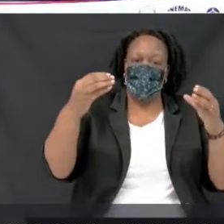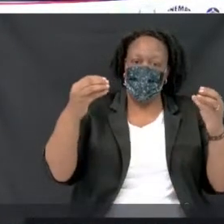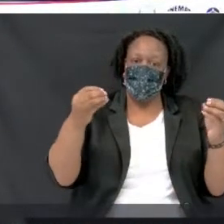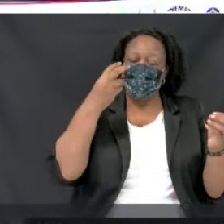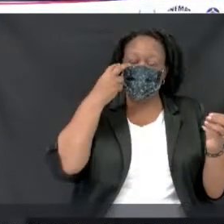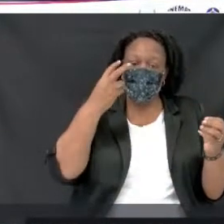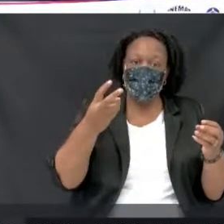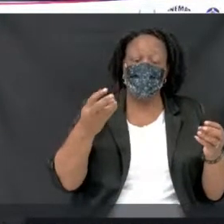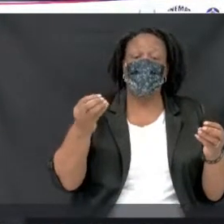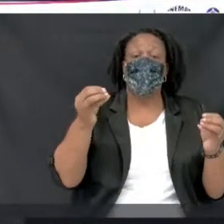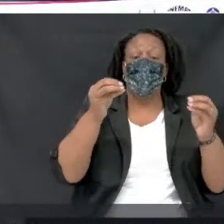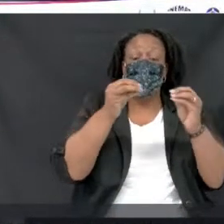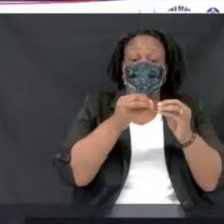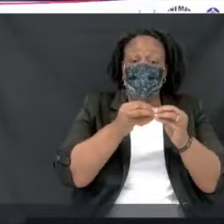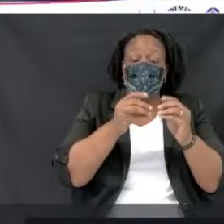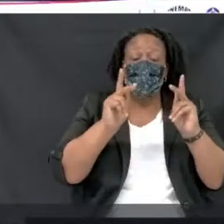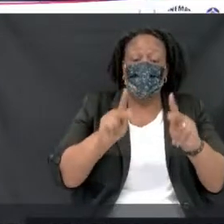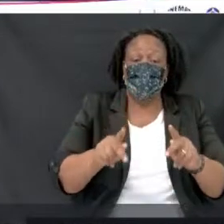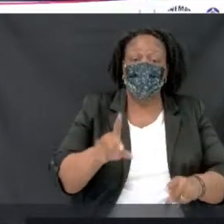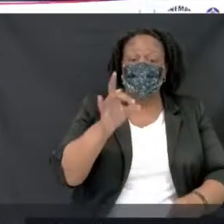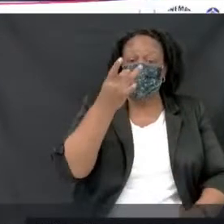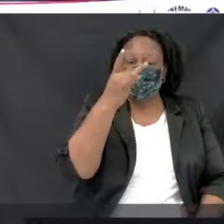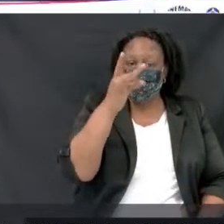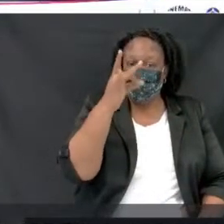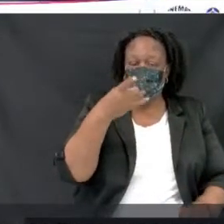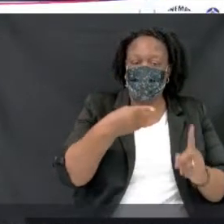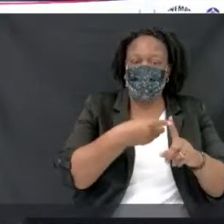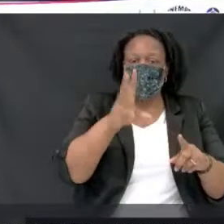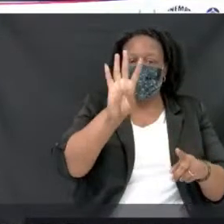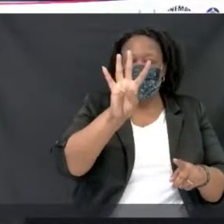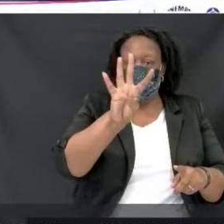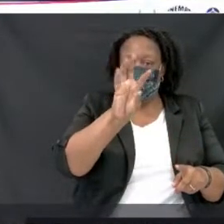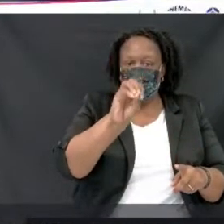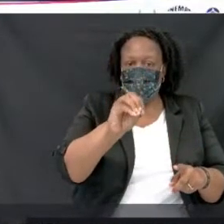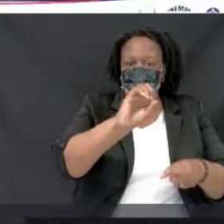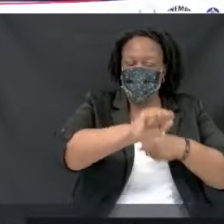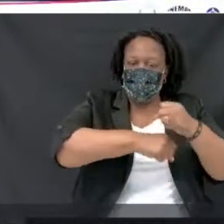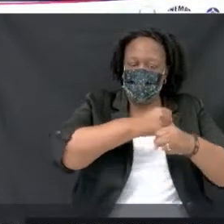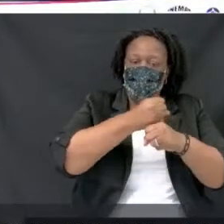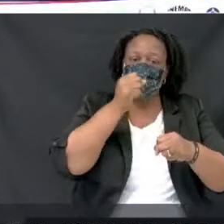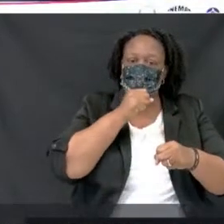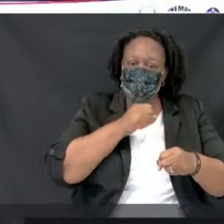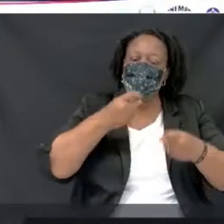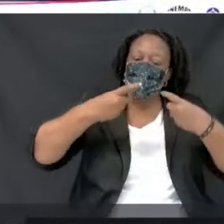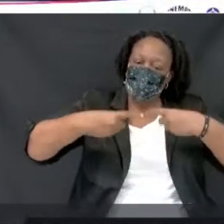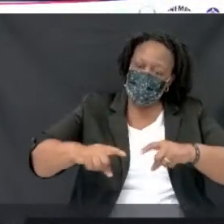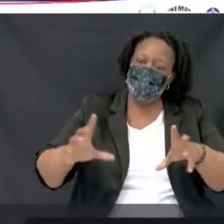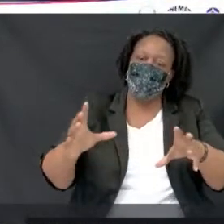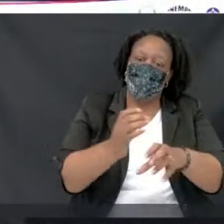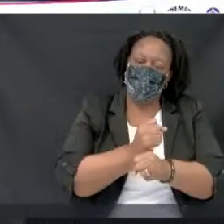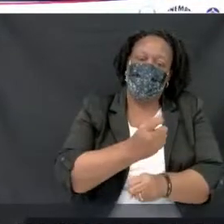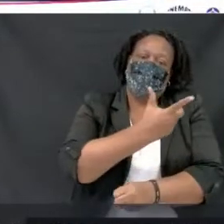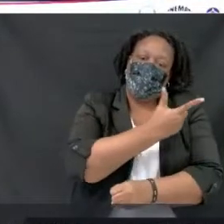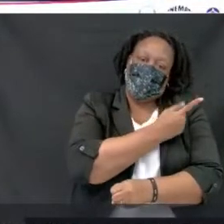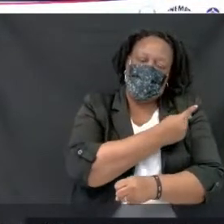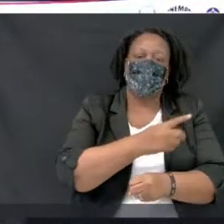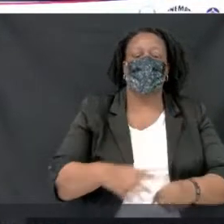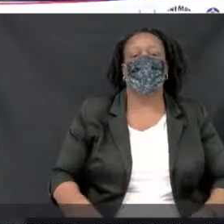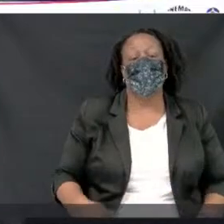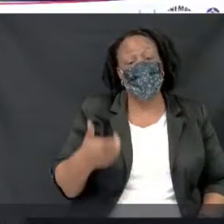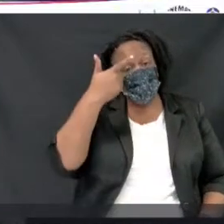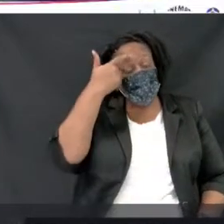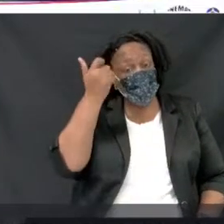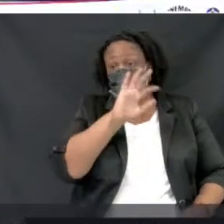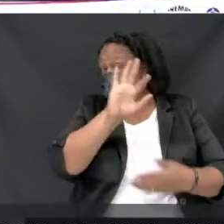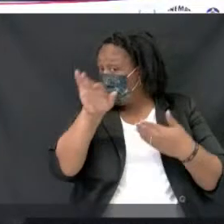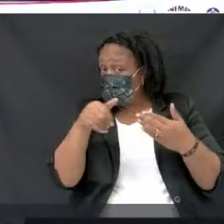the group of adults with the lowest vaccination coverage and the highest rate of viral transmission. These are the ones who want to